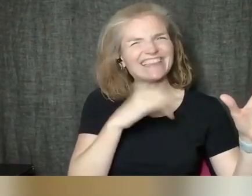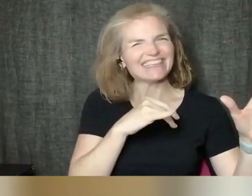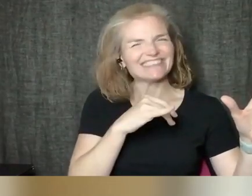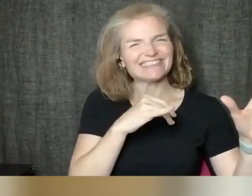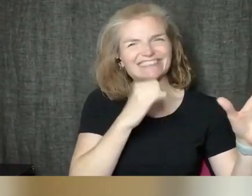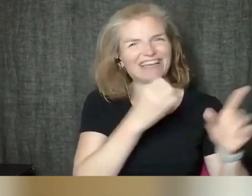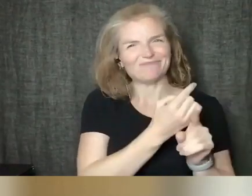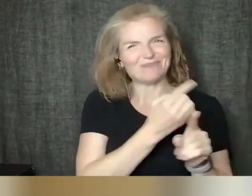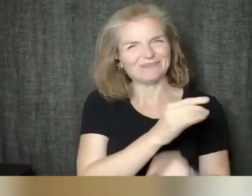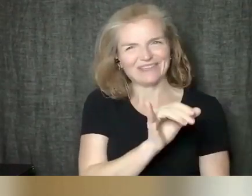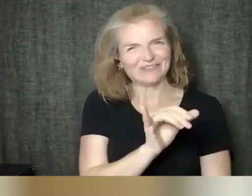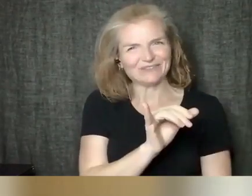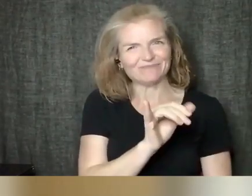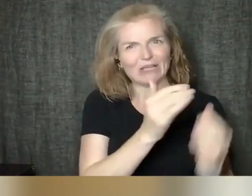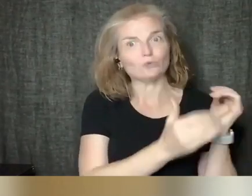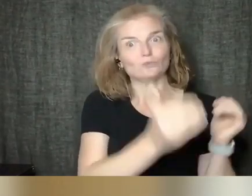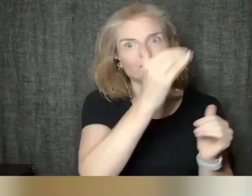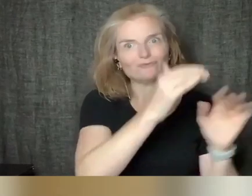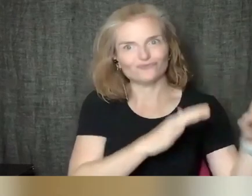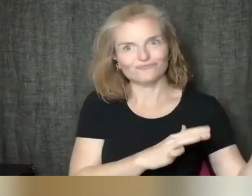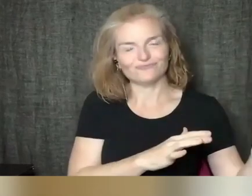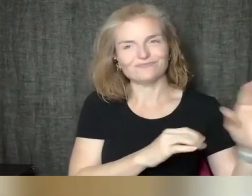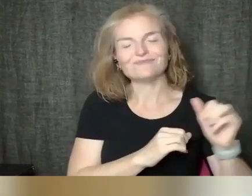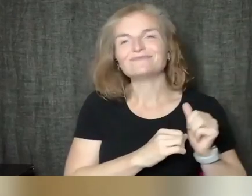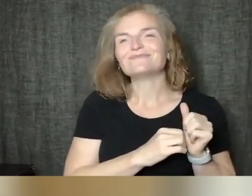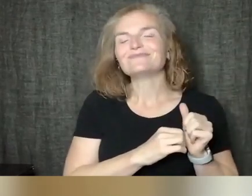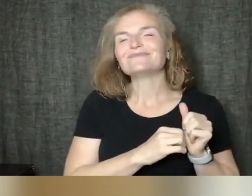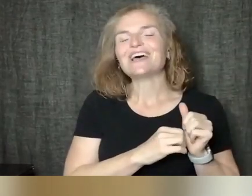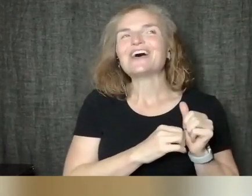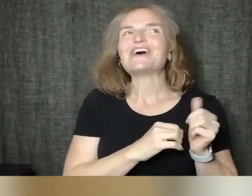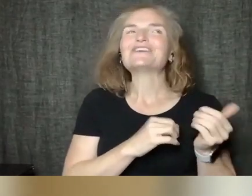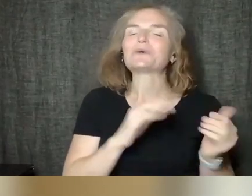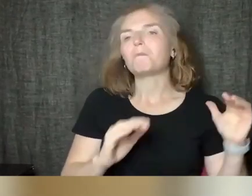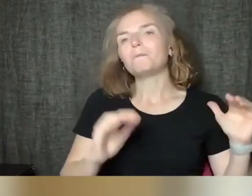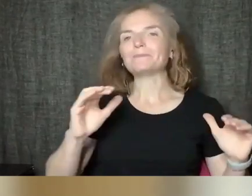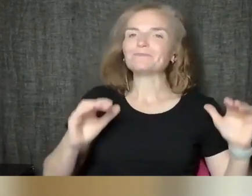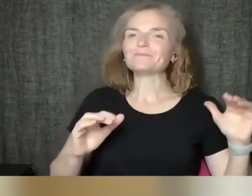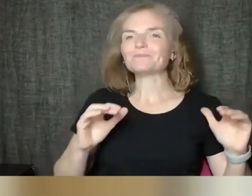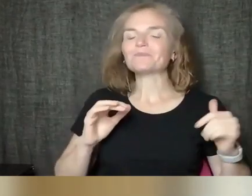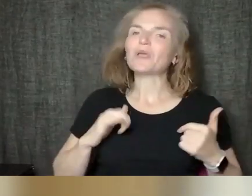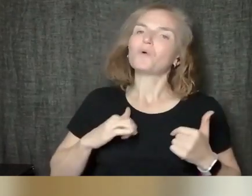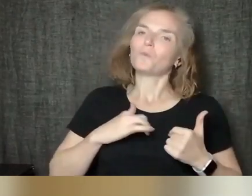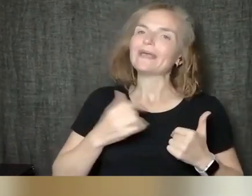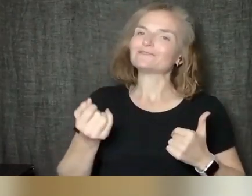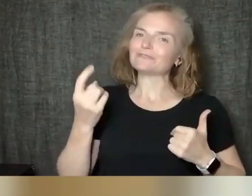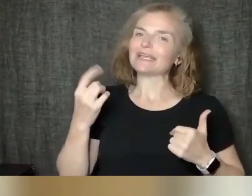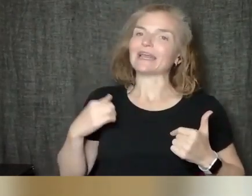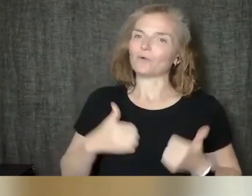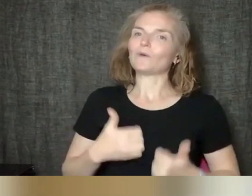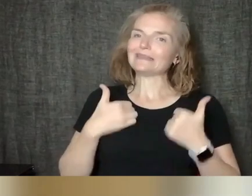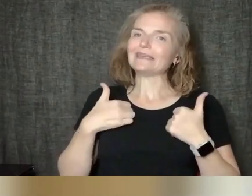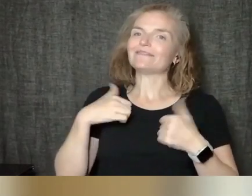actually. So we can recognize that we are, we live in a much more